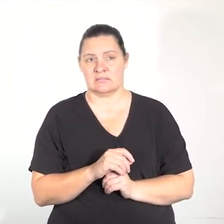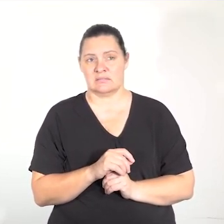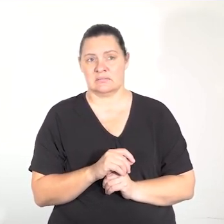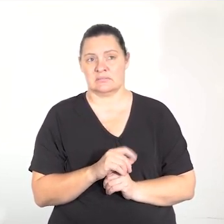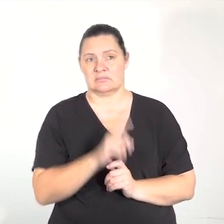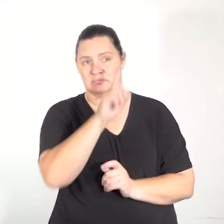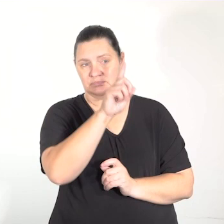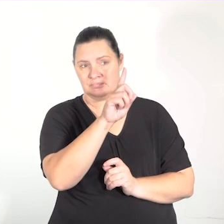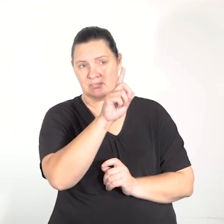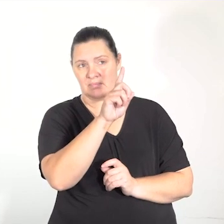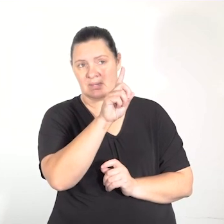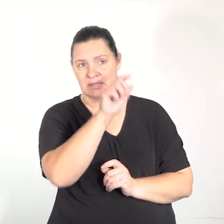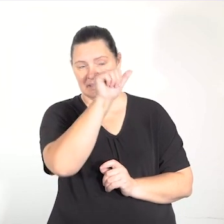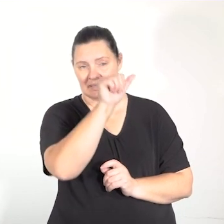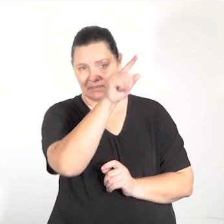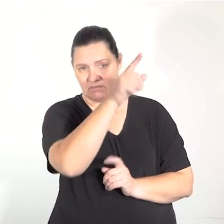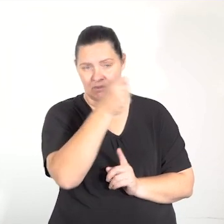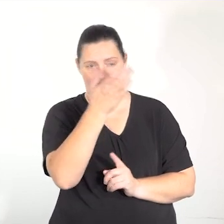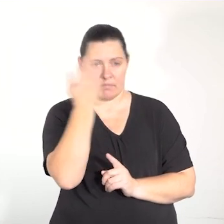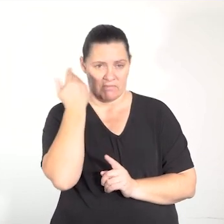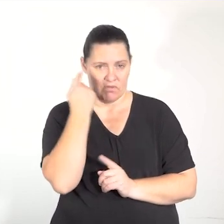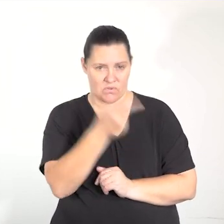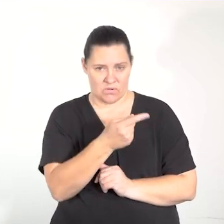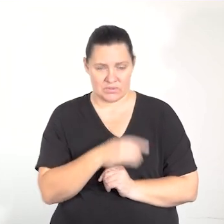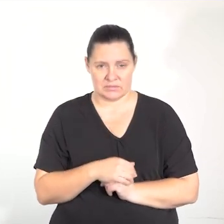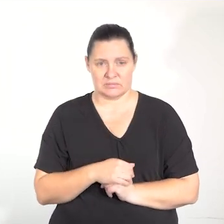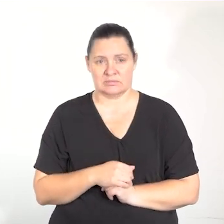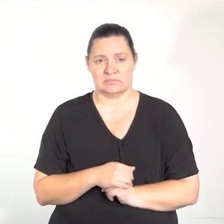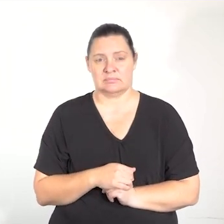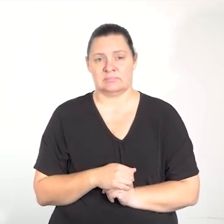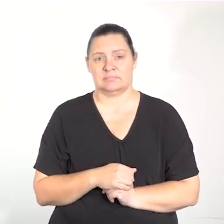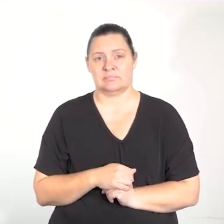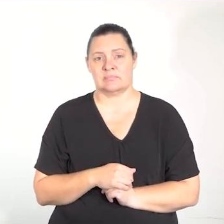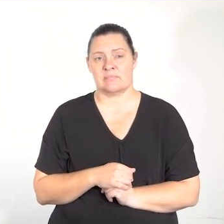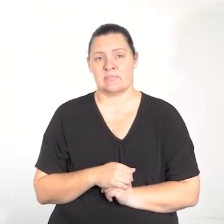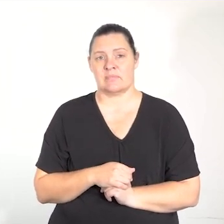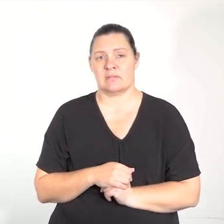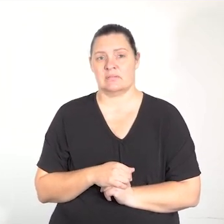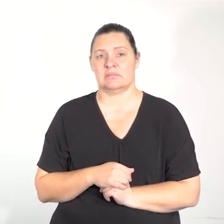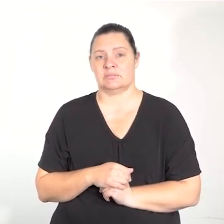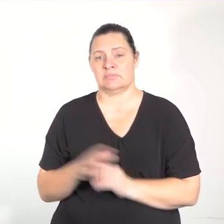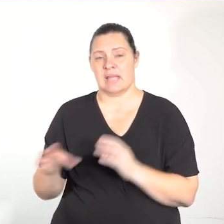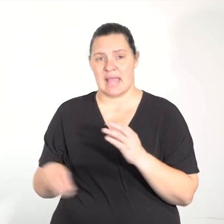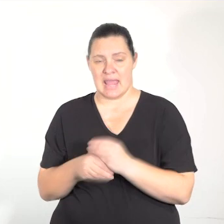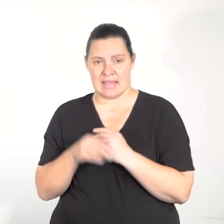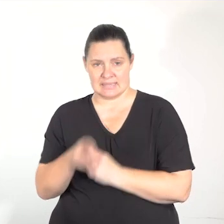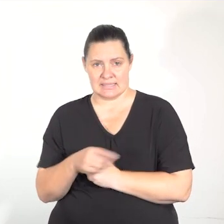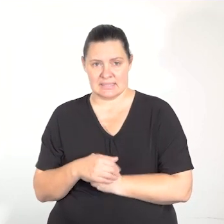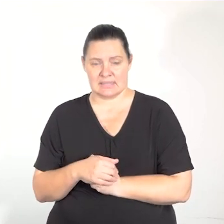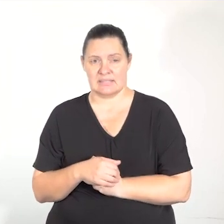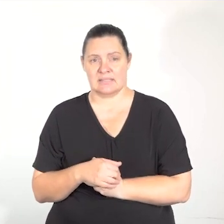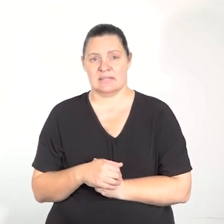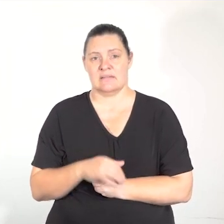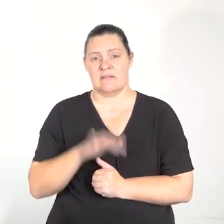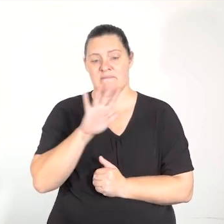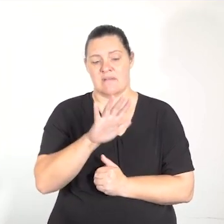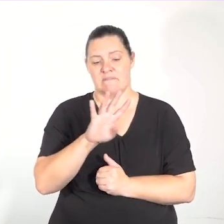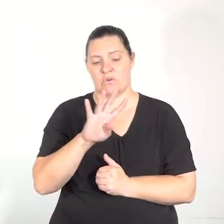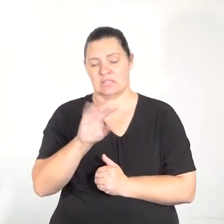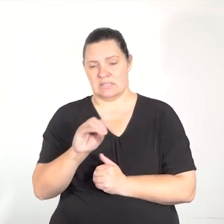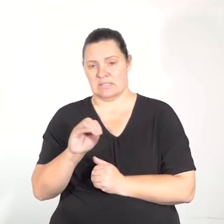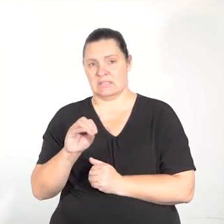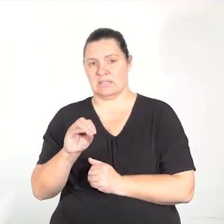next column to go and see if we can take something from there. So when we get to the next column, that is the tens column, there is nothing there as well. So we are